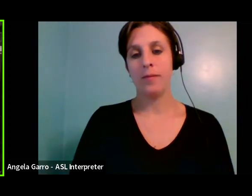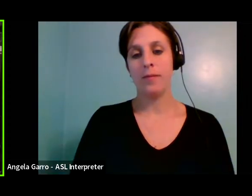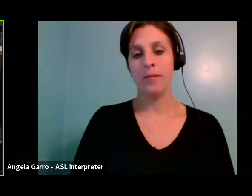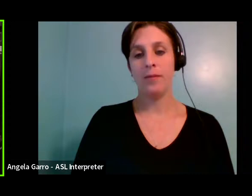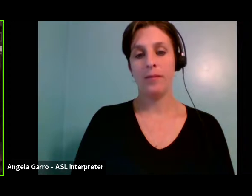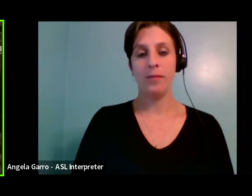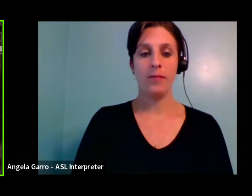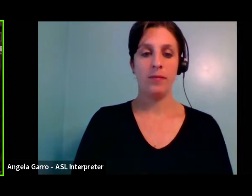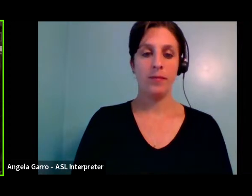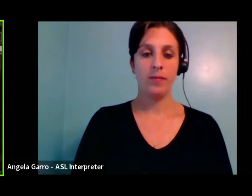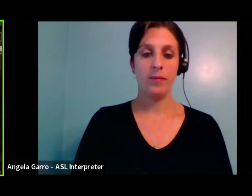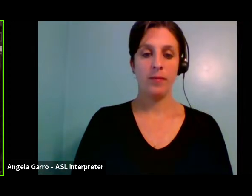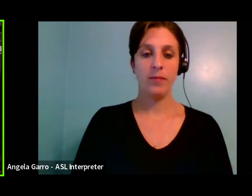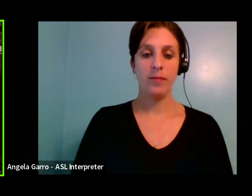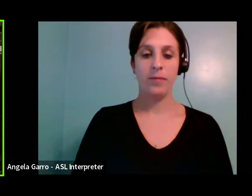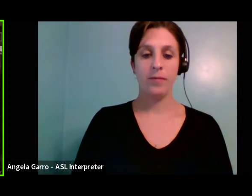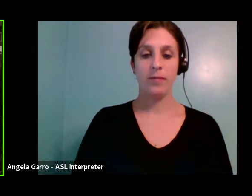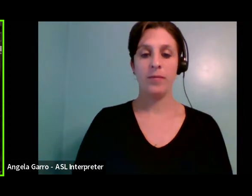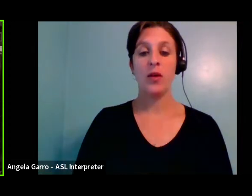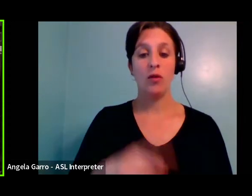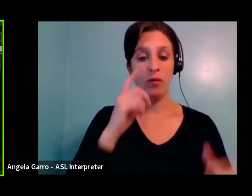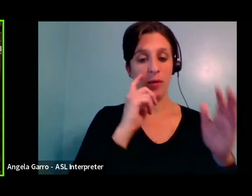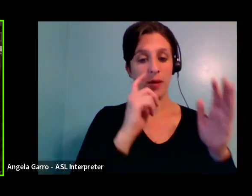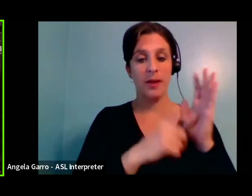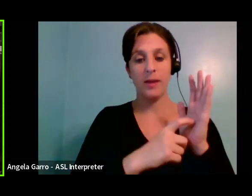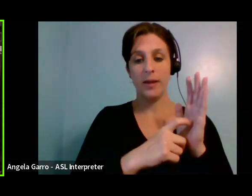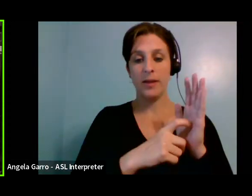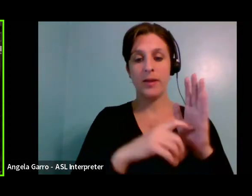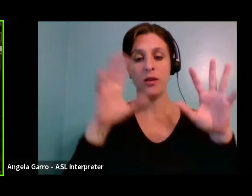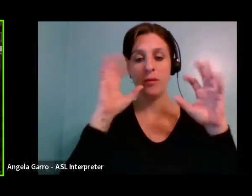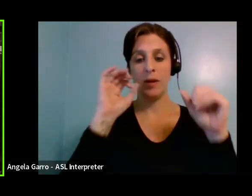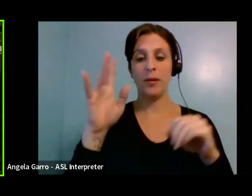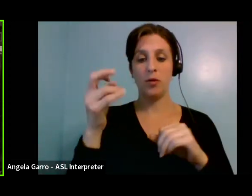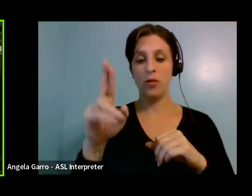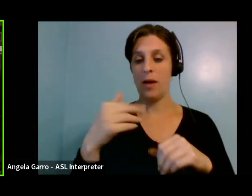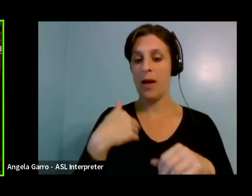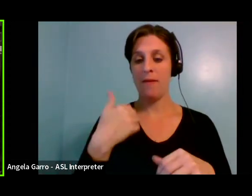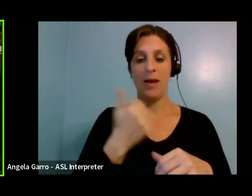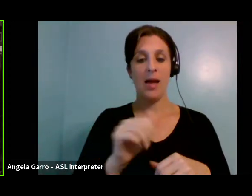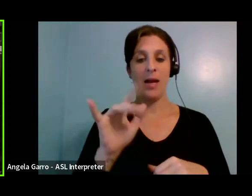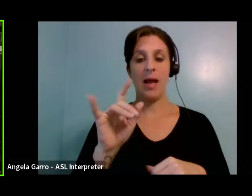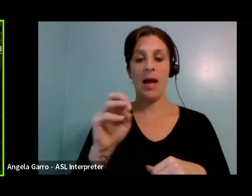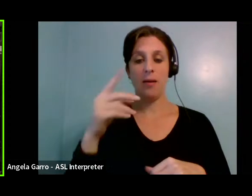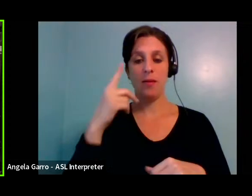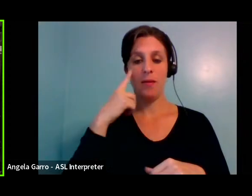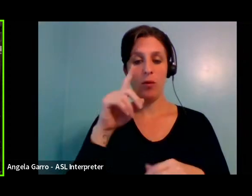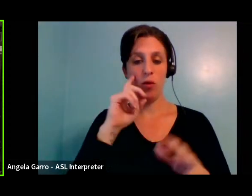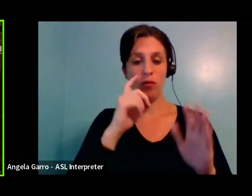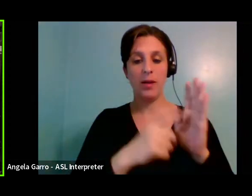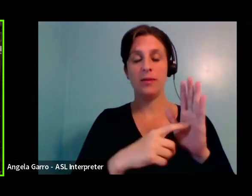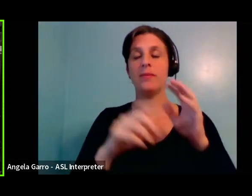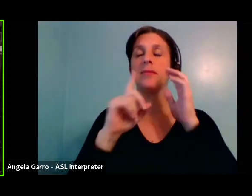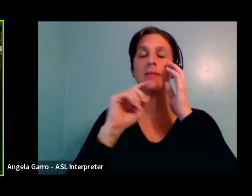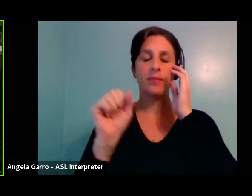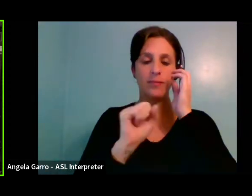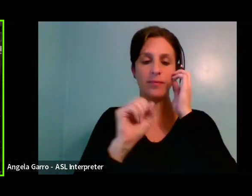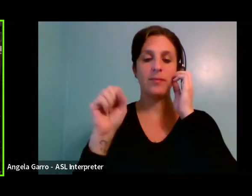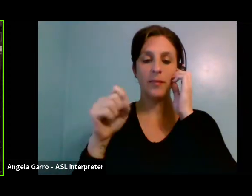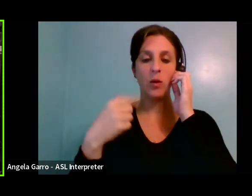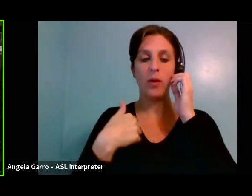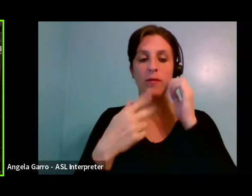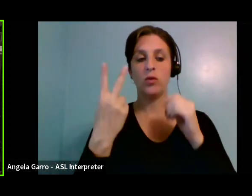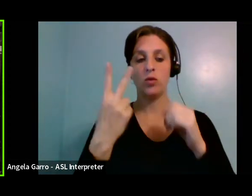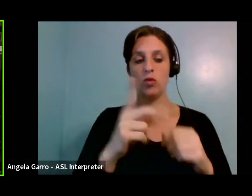Okay, recognition. Superintendent Booker, are there any items for recognition? Absolutely. We've got 2